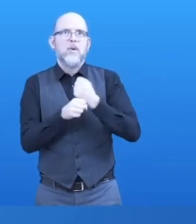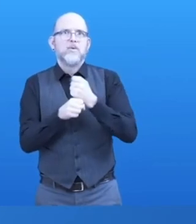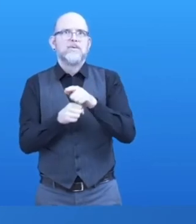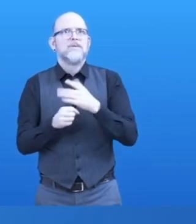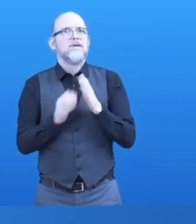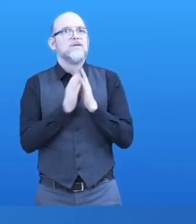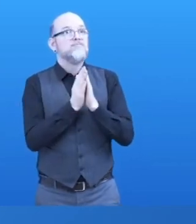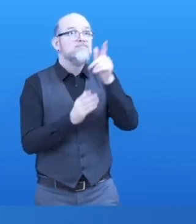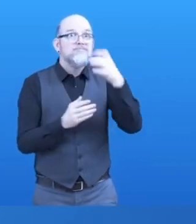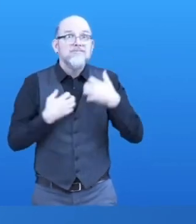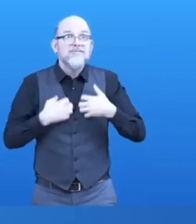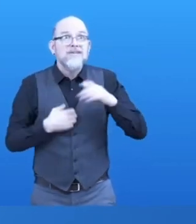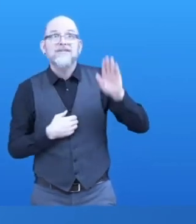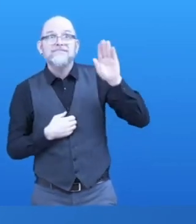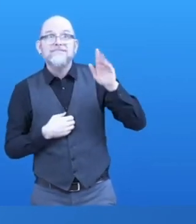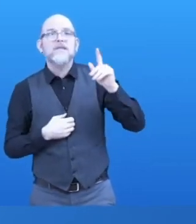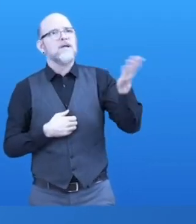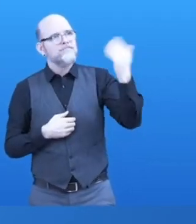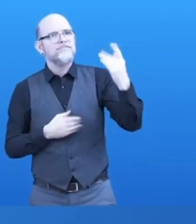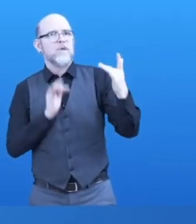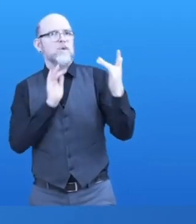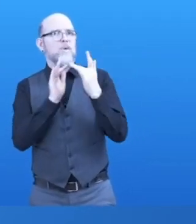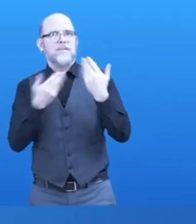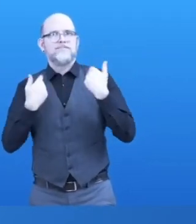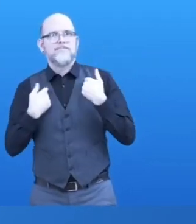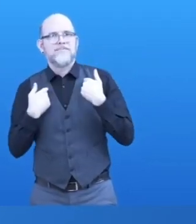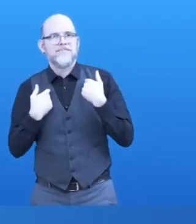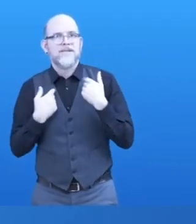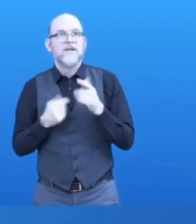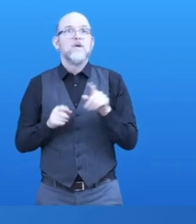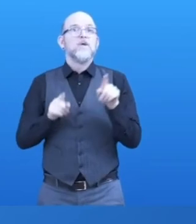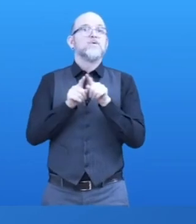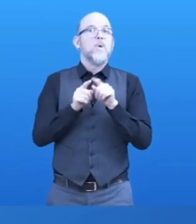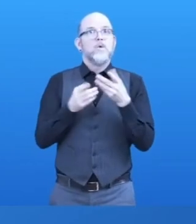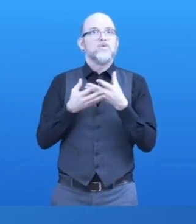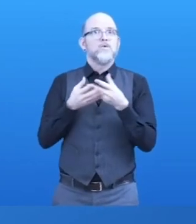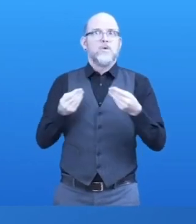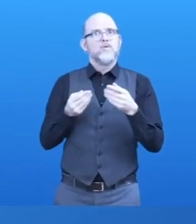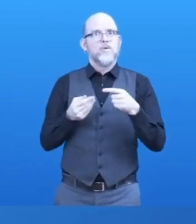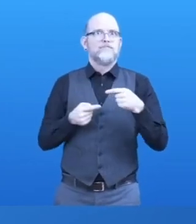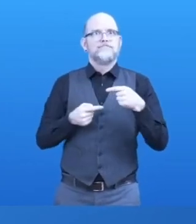can find solutions with the greatest possible impact. Thank you.